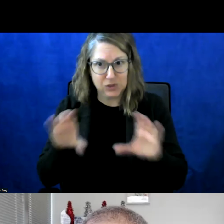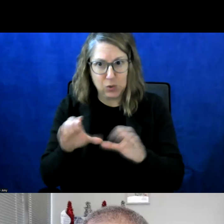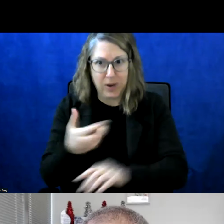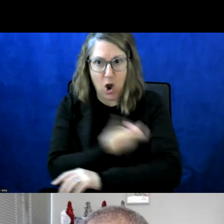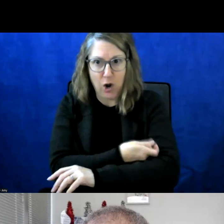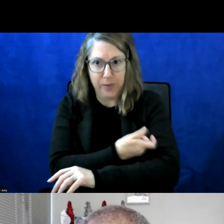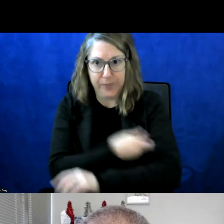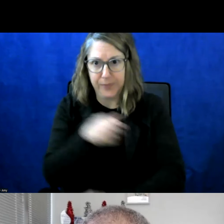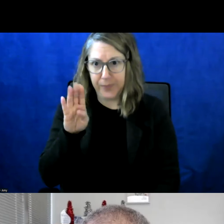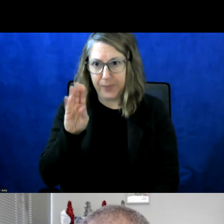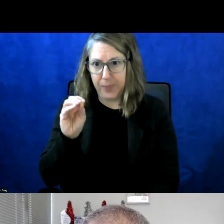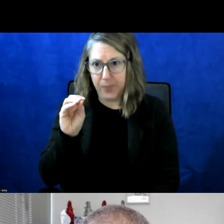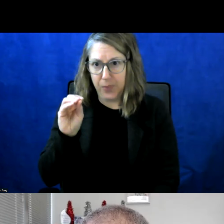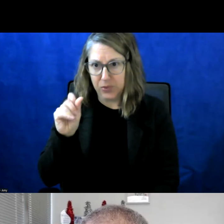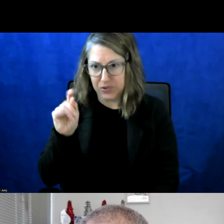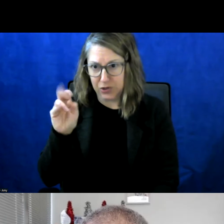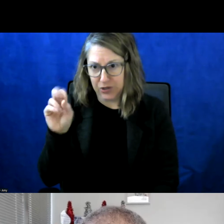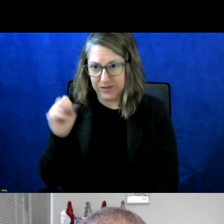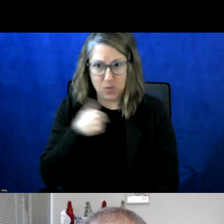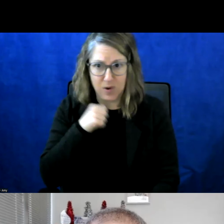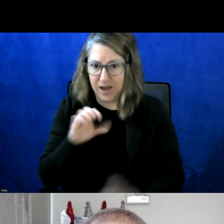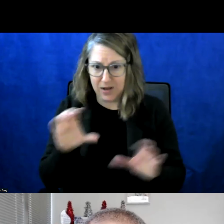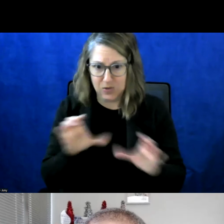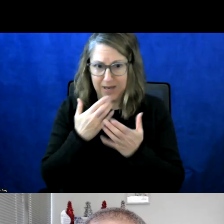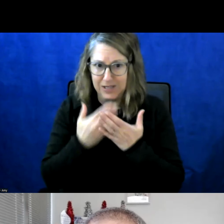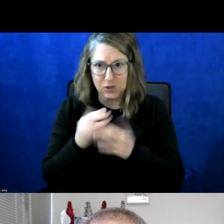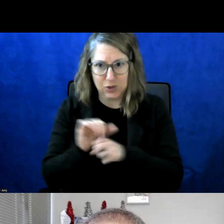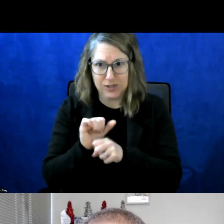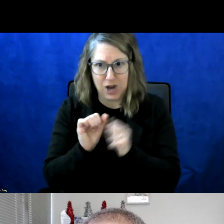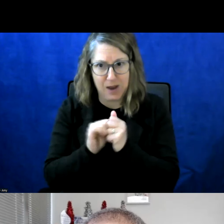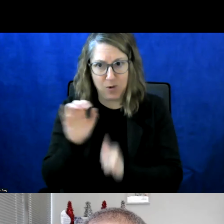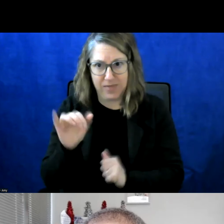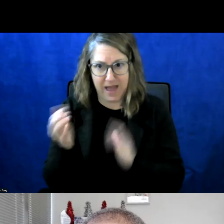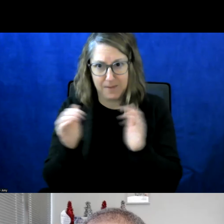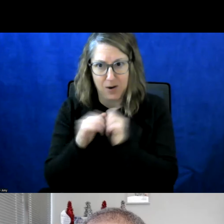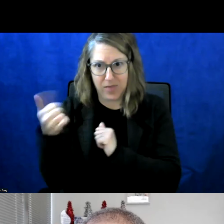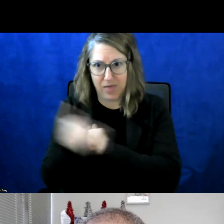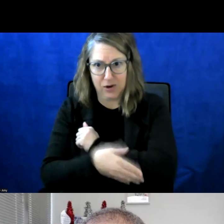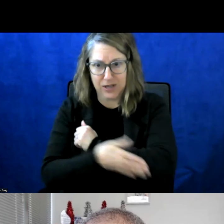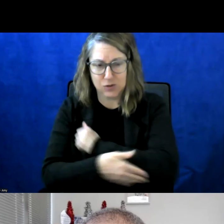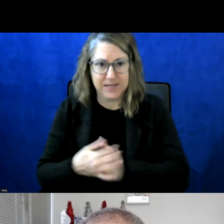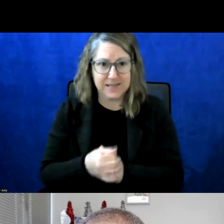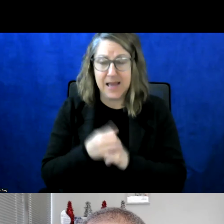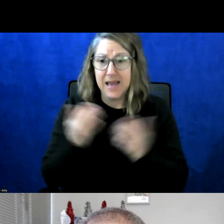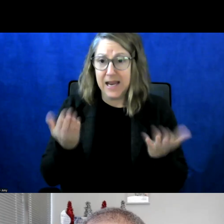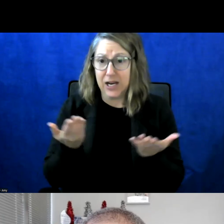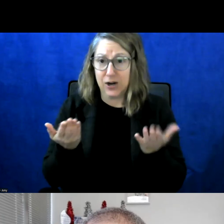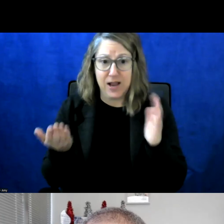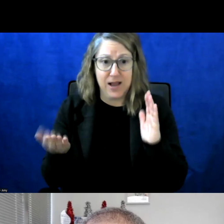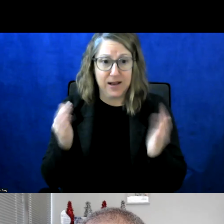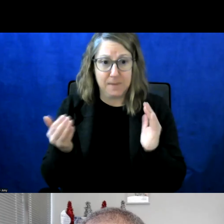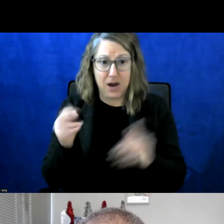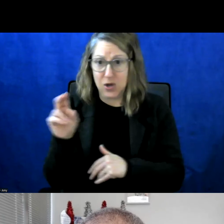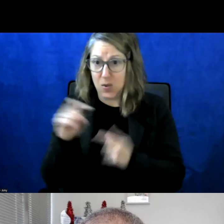there we're not doing as good a job. Here it is, example for boosters comparing the United States to